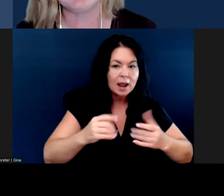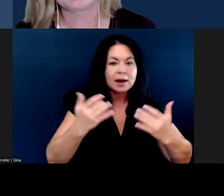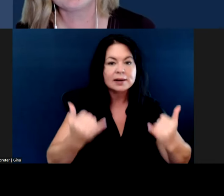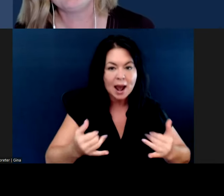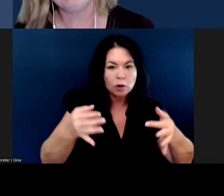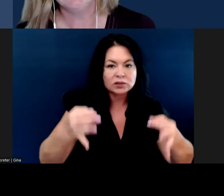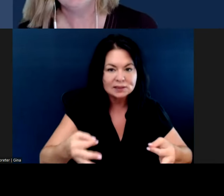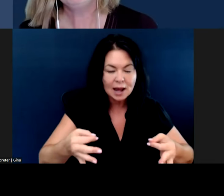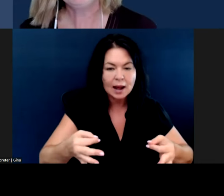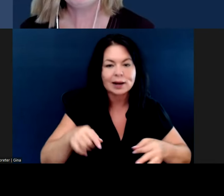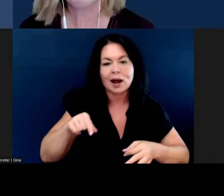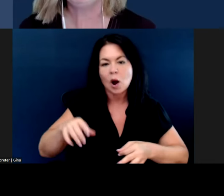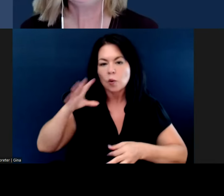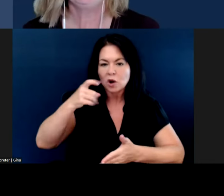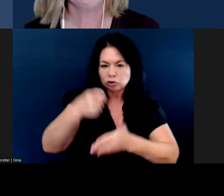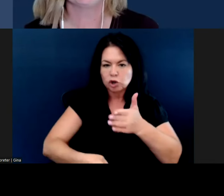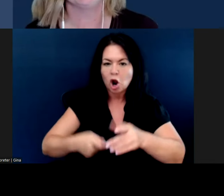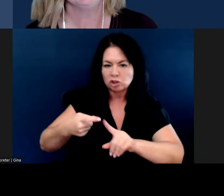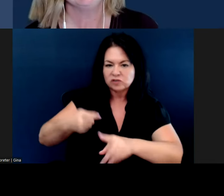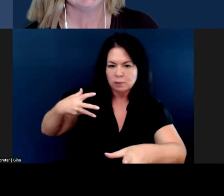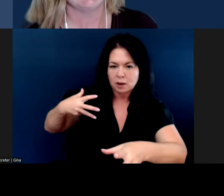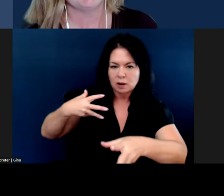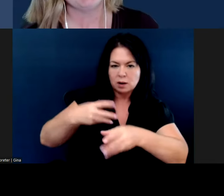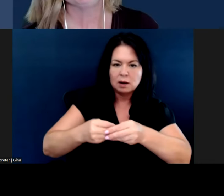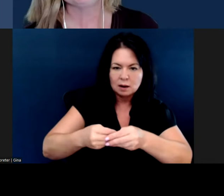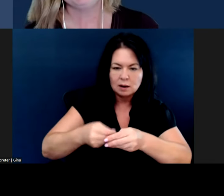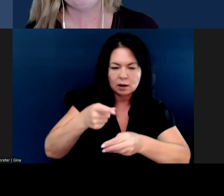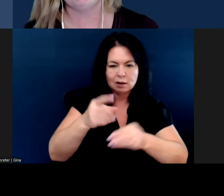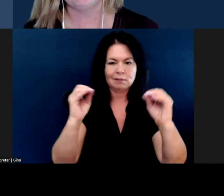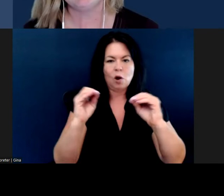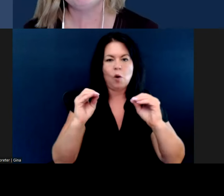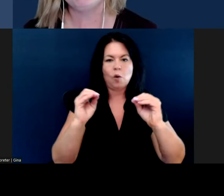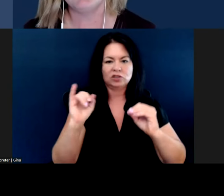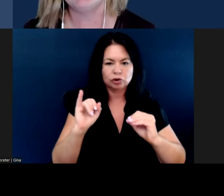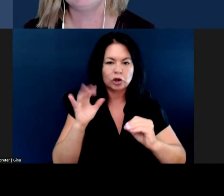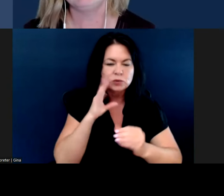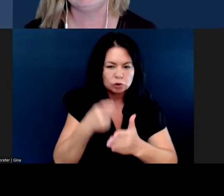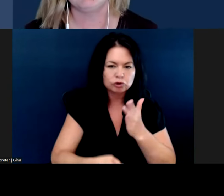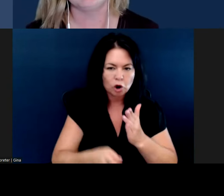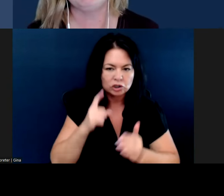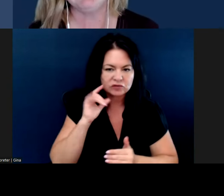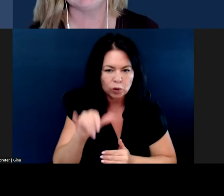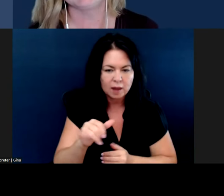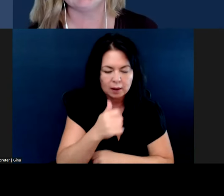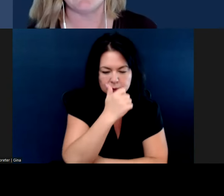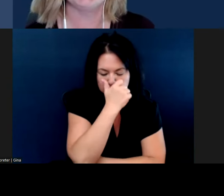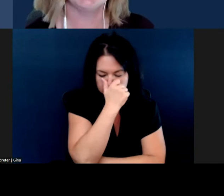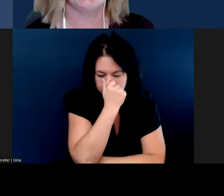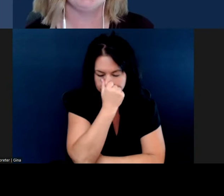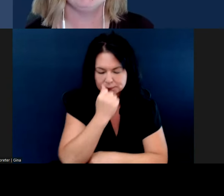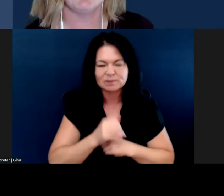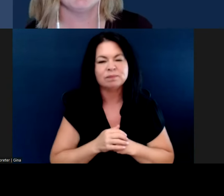options. One thing I want to mention here, and this is a new program that plans could